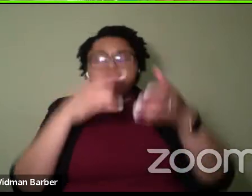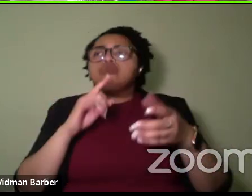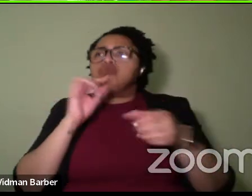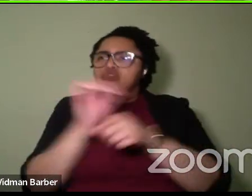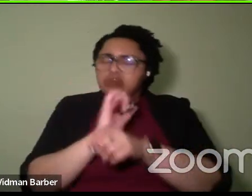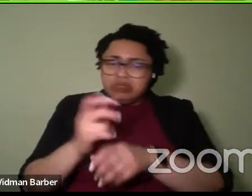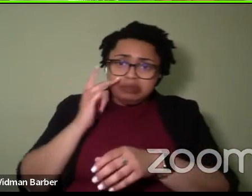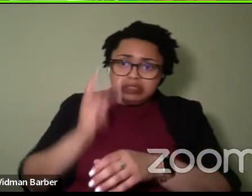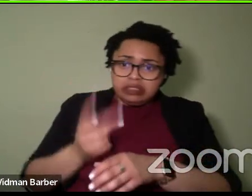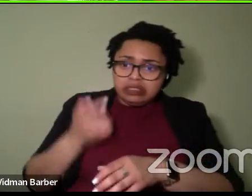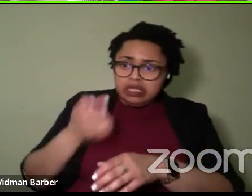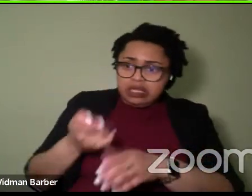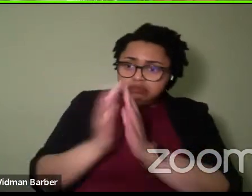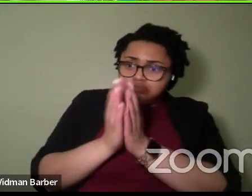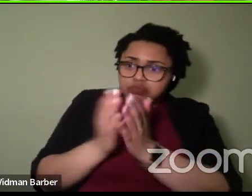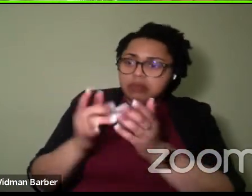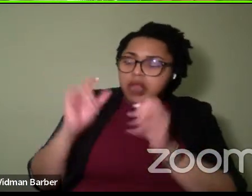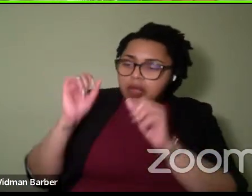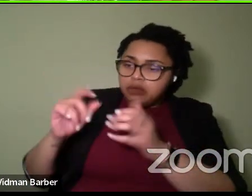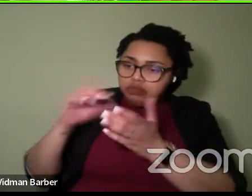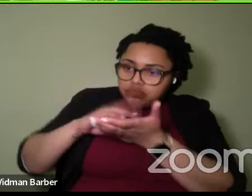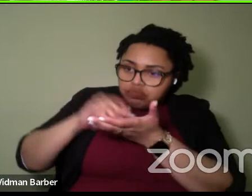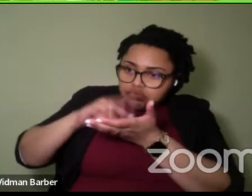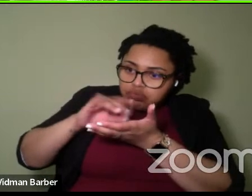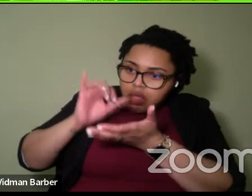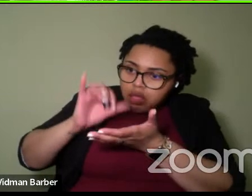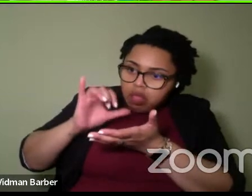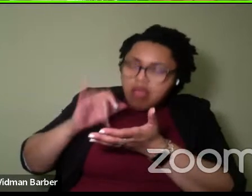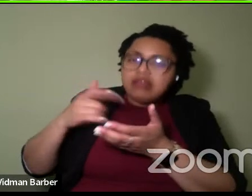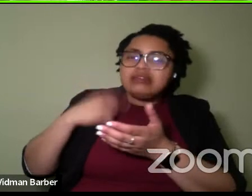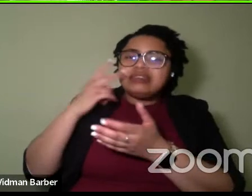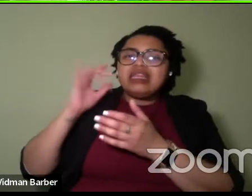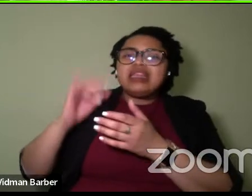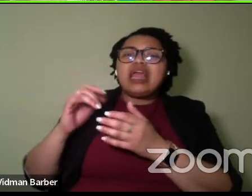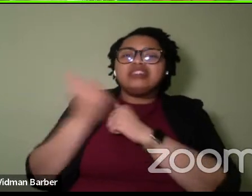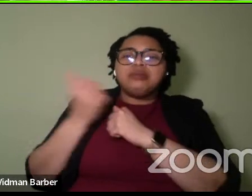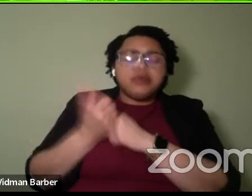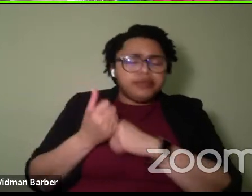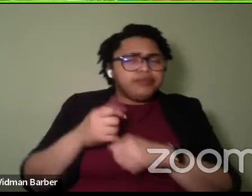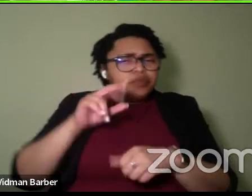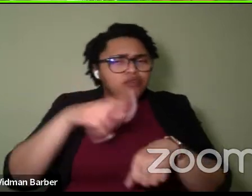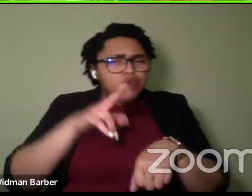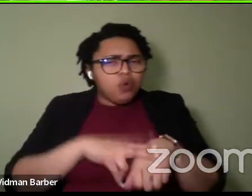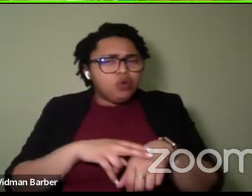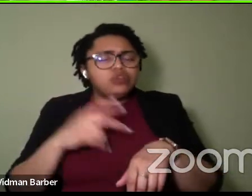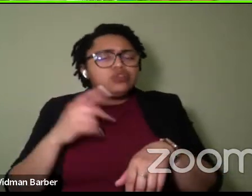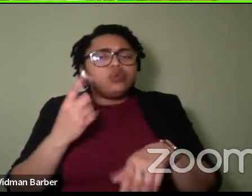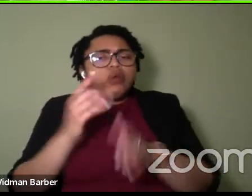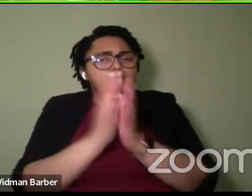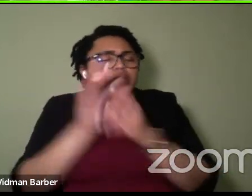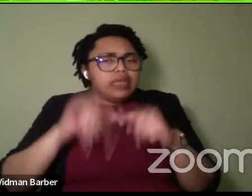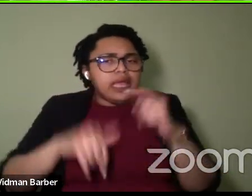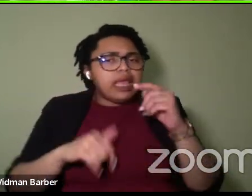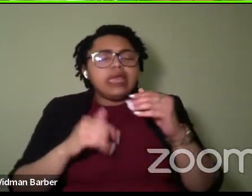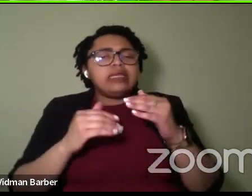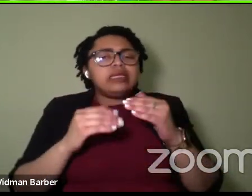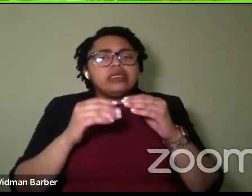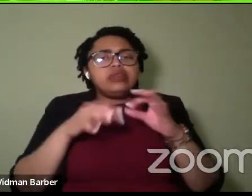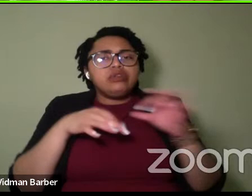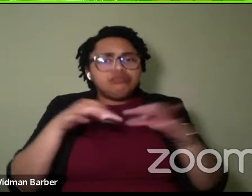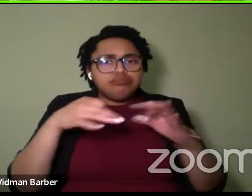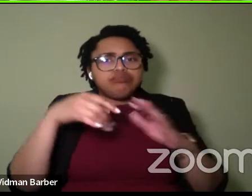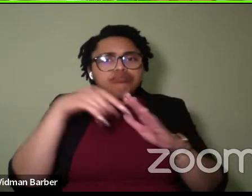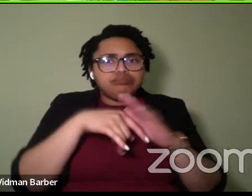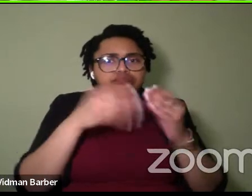that discourse. Obviously, one book cannot dismantle all those layers of oppression that we still continue to face in the